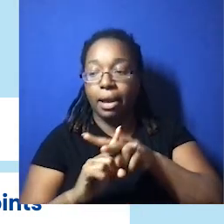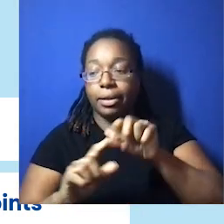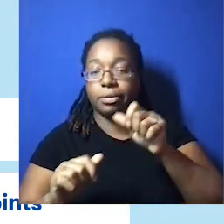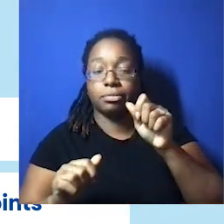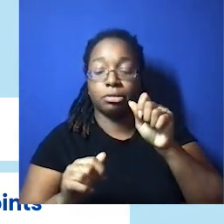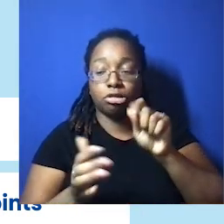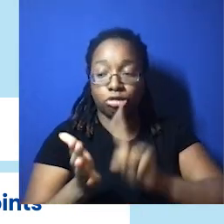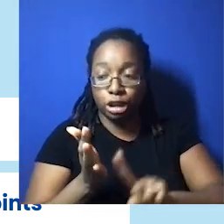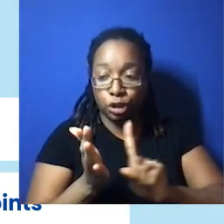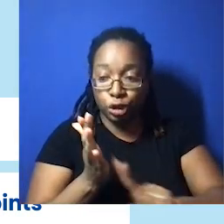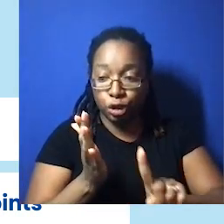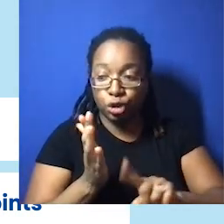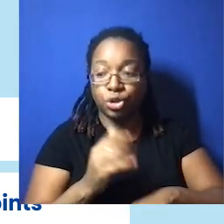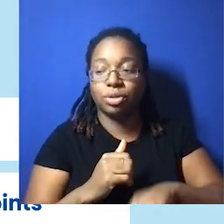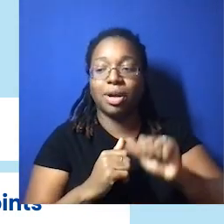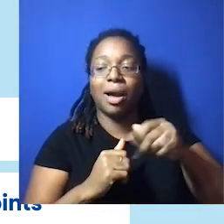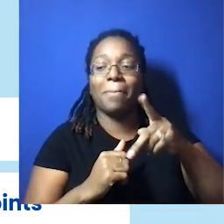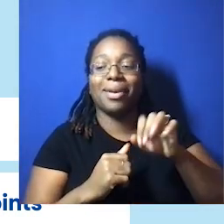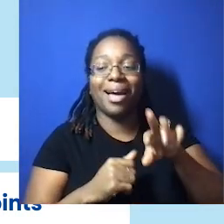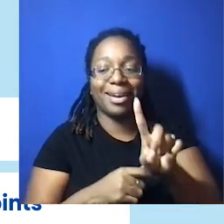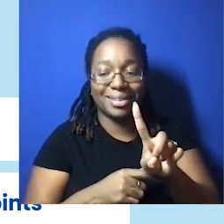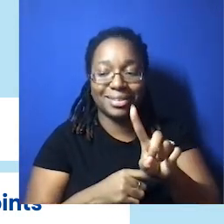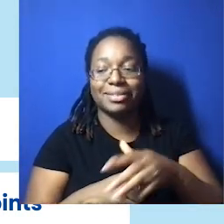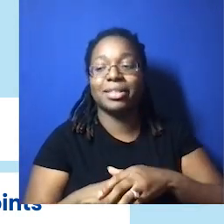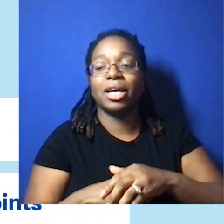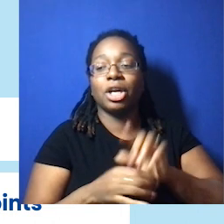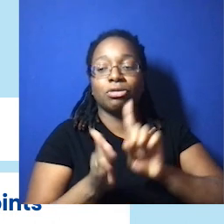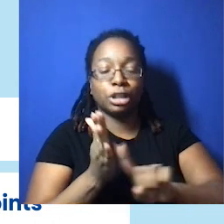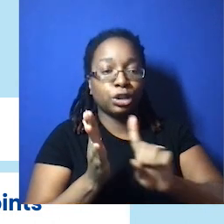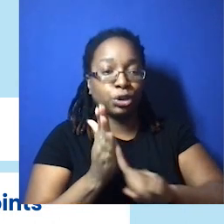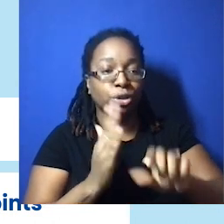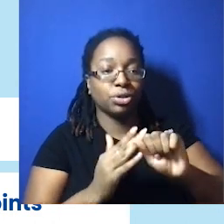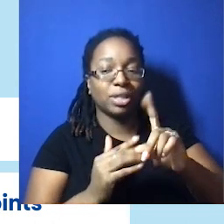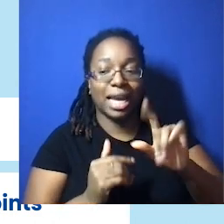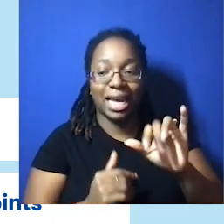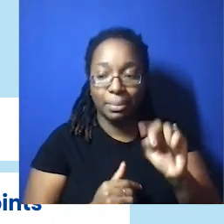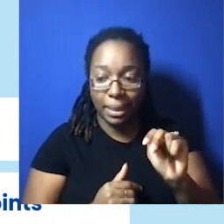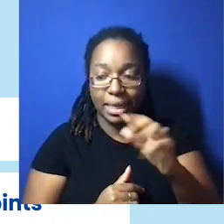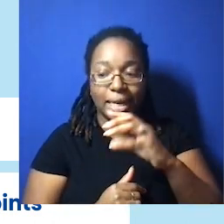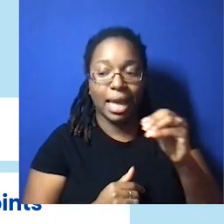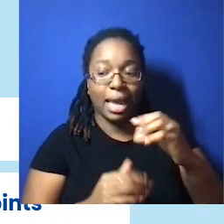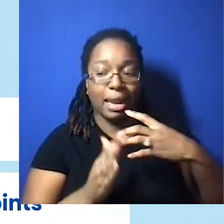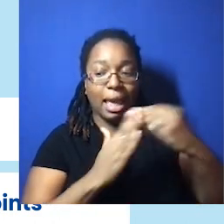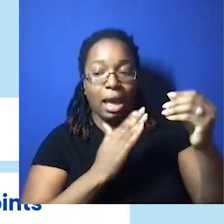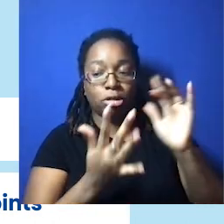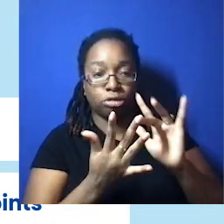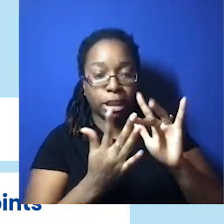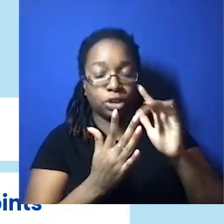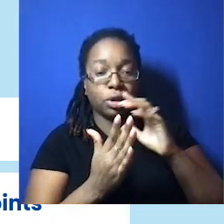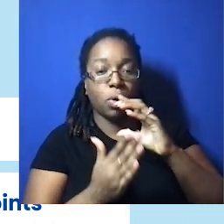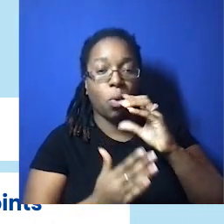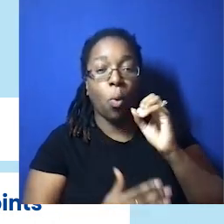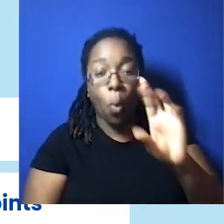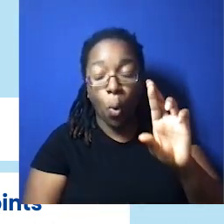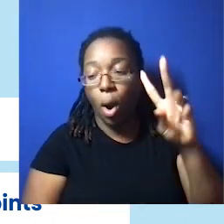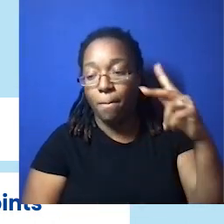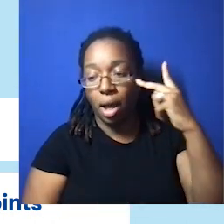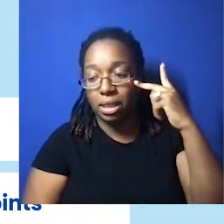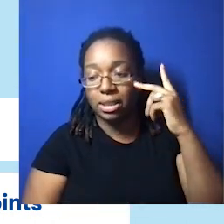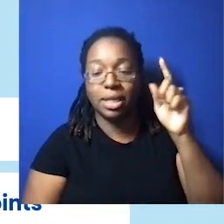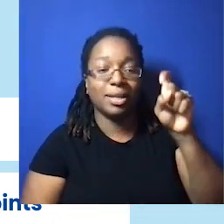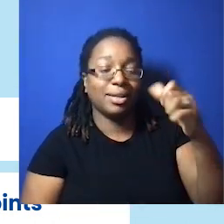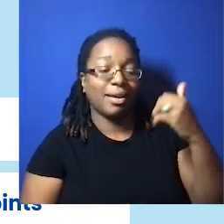administration, outreach, or policy. We're looking to make sure that the student has education and experience, personal